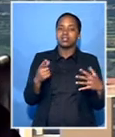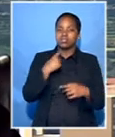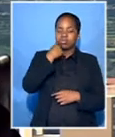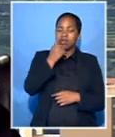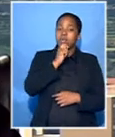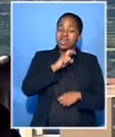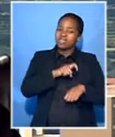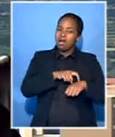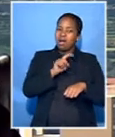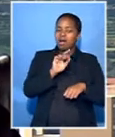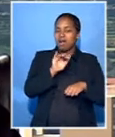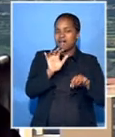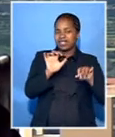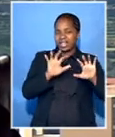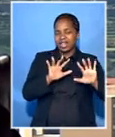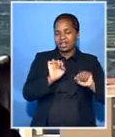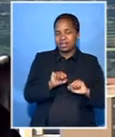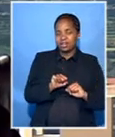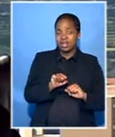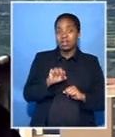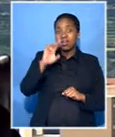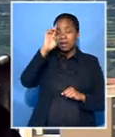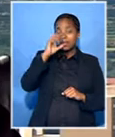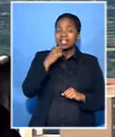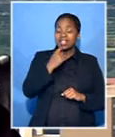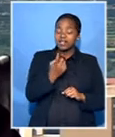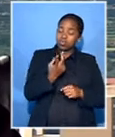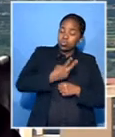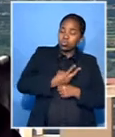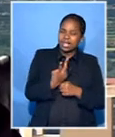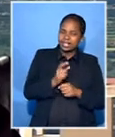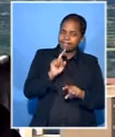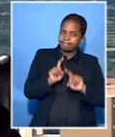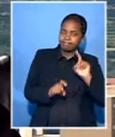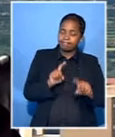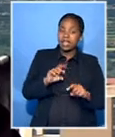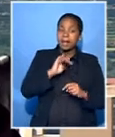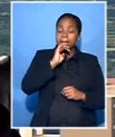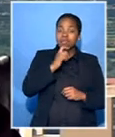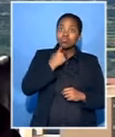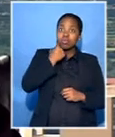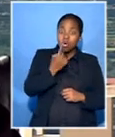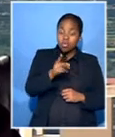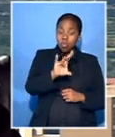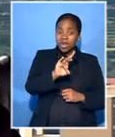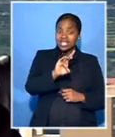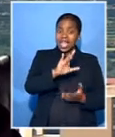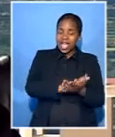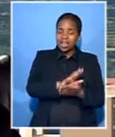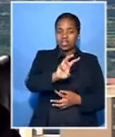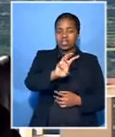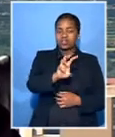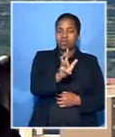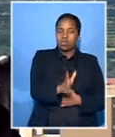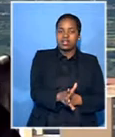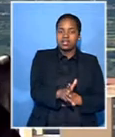his testimony has been set aside for 2 days, meaning tomorrow on Wednesday and Thursday.